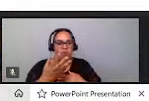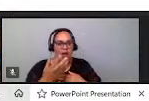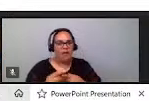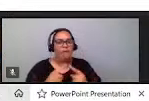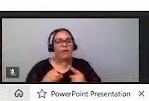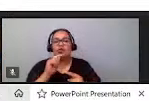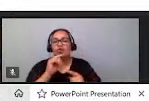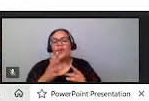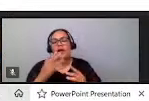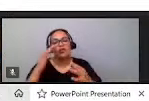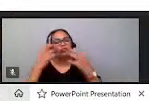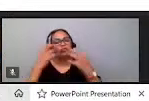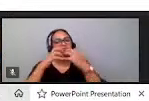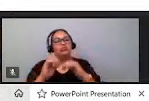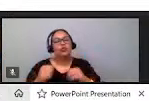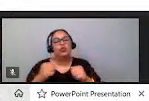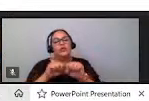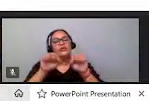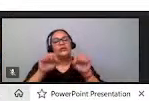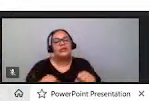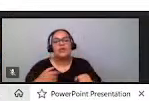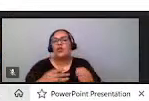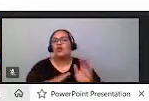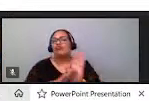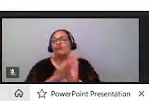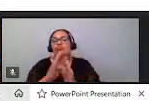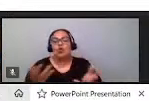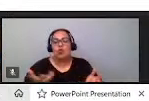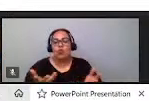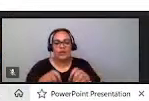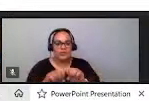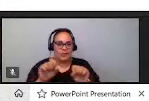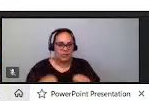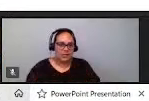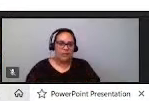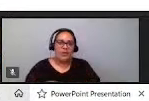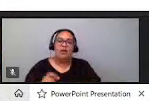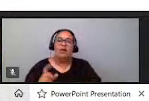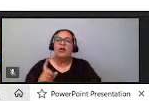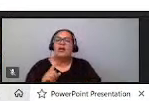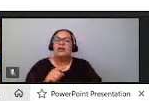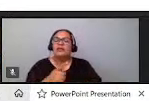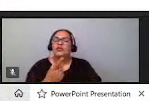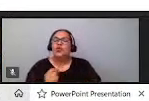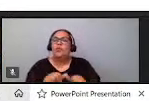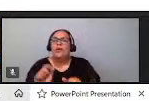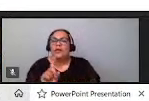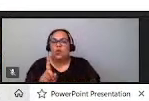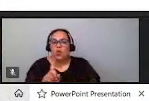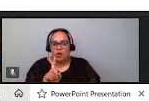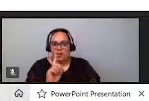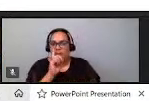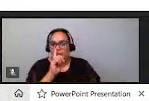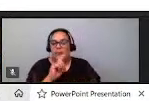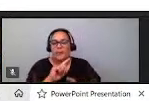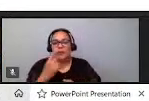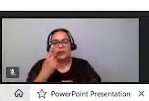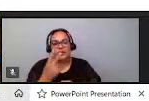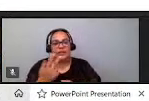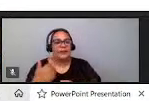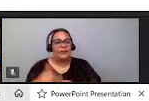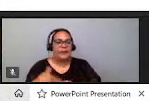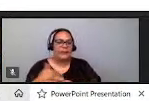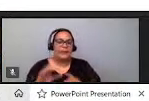to optimize the system where can we improve systems what can can we do better and we have seen some